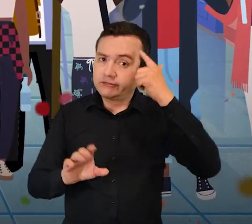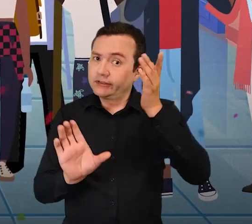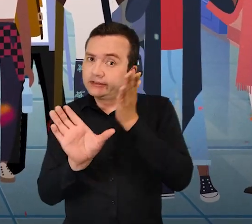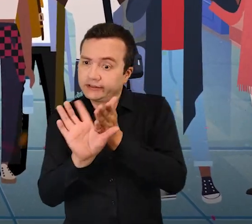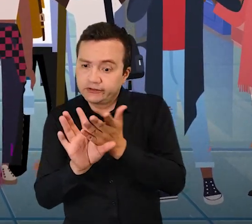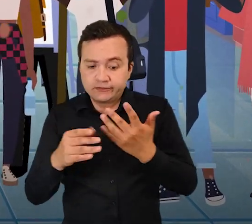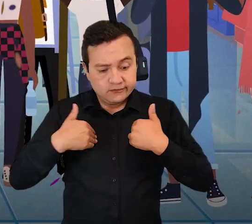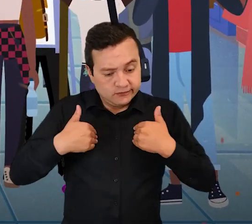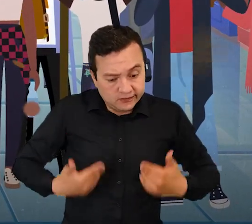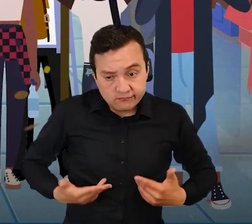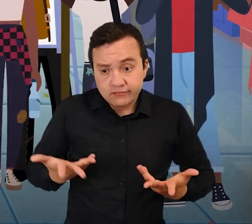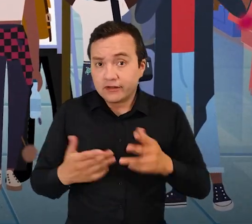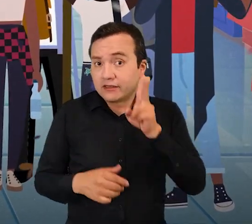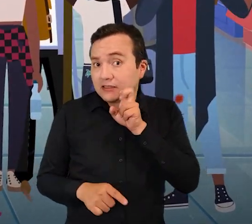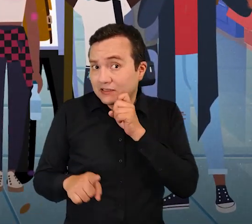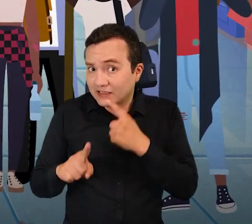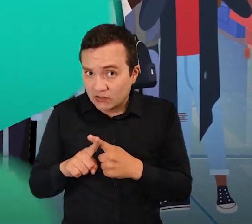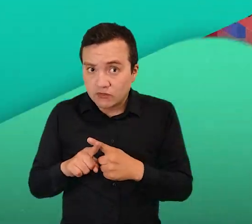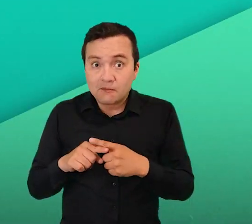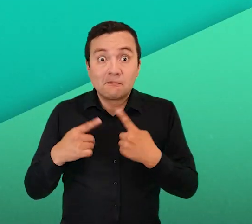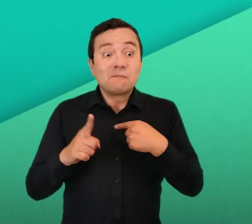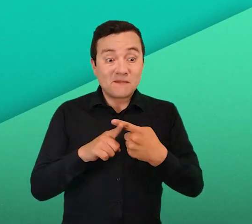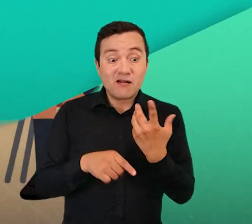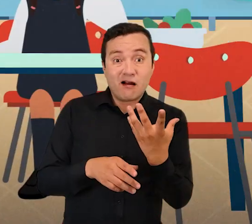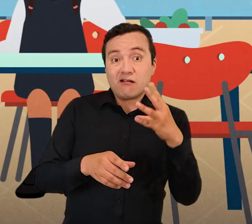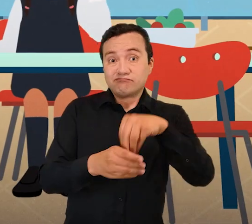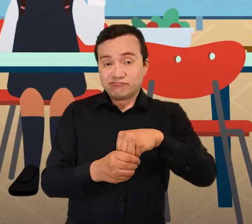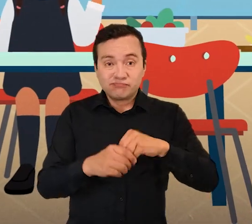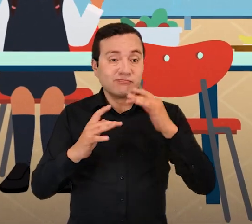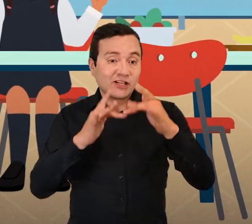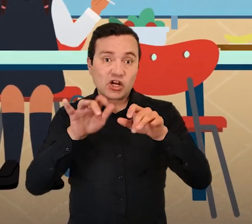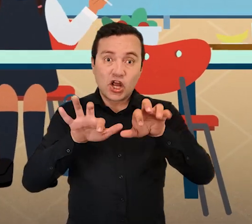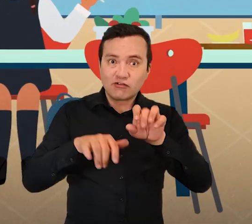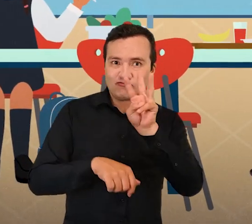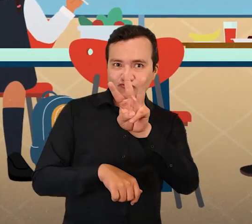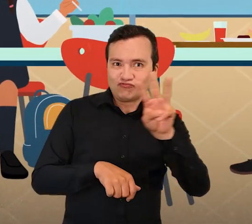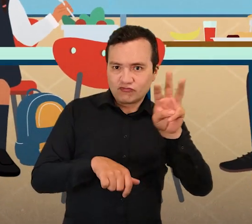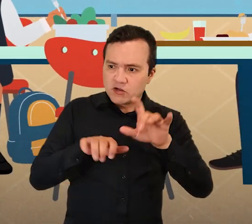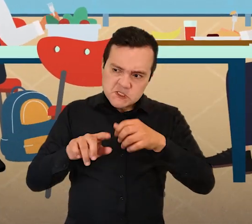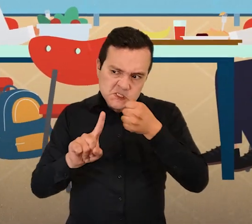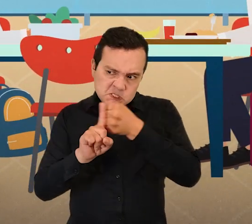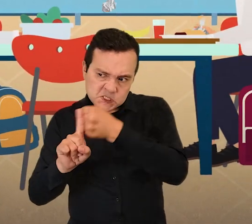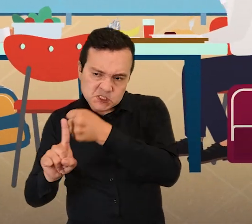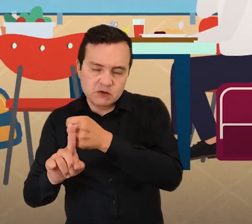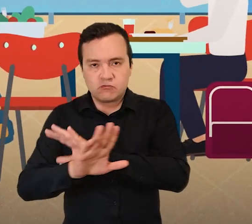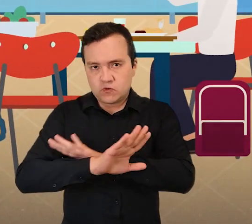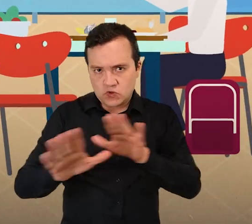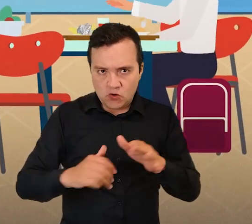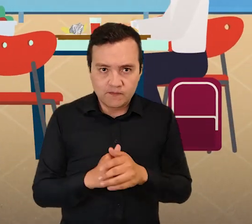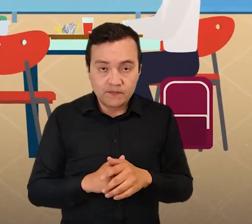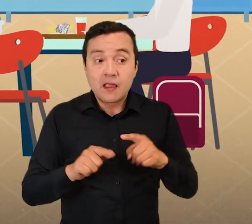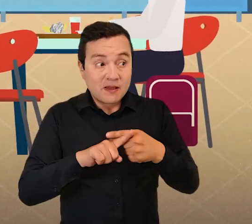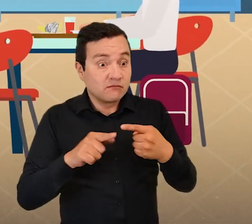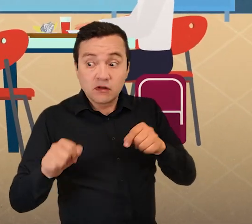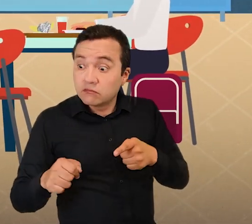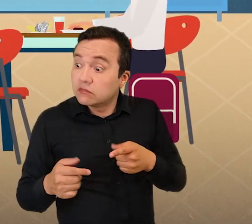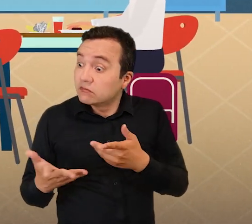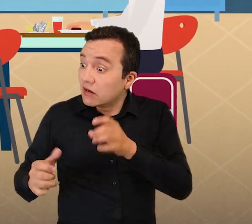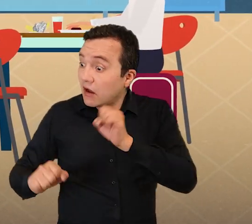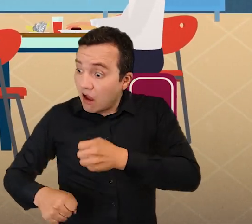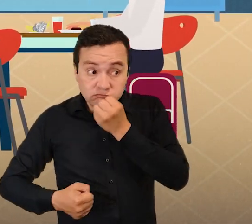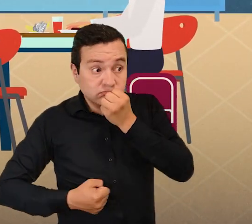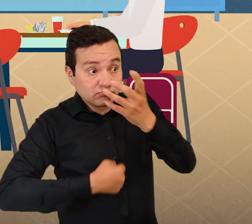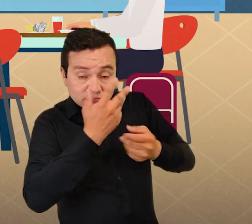of students with disabilities, including cyberbullying. Have channels, monitoring mechanisms, and reporting